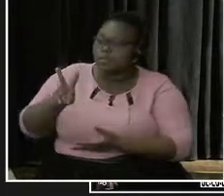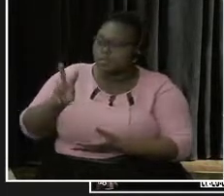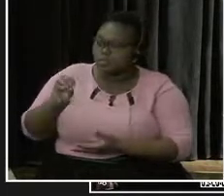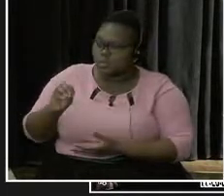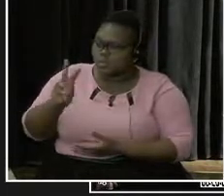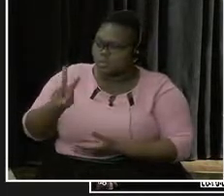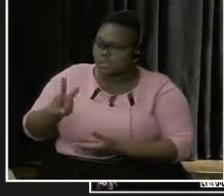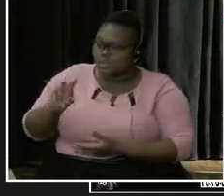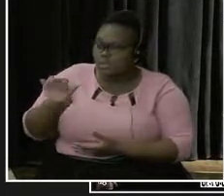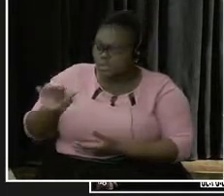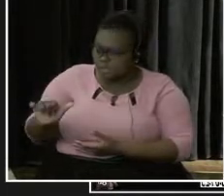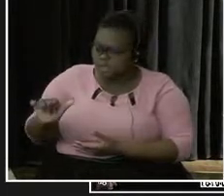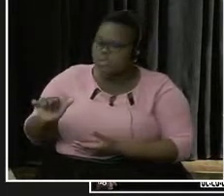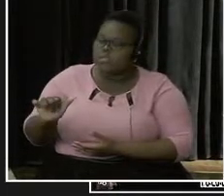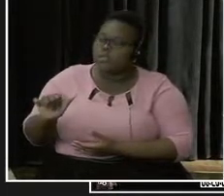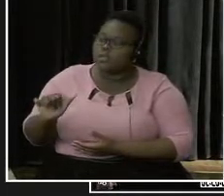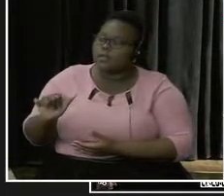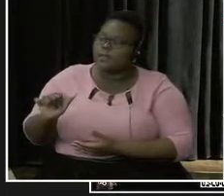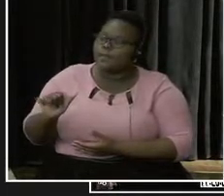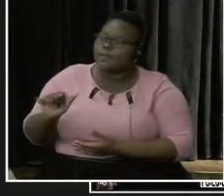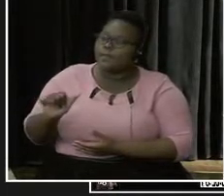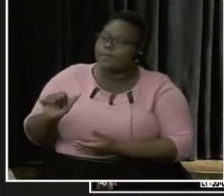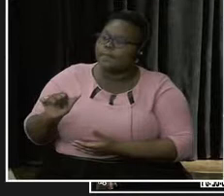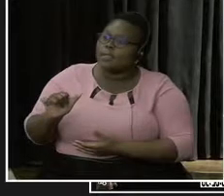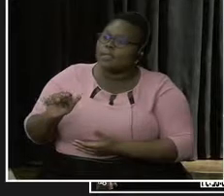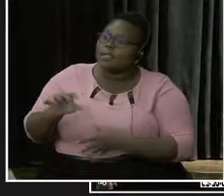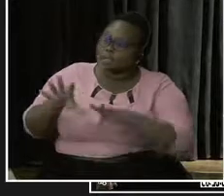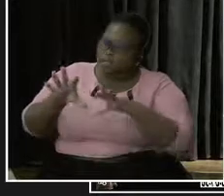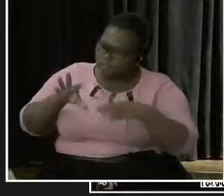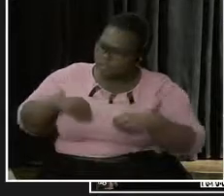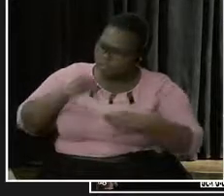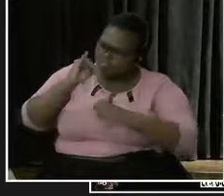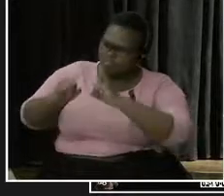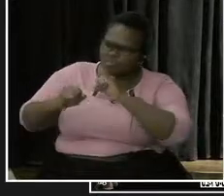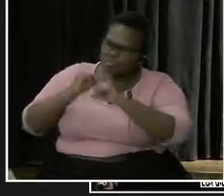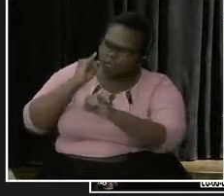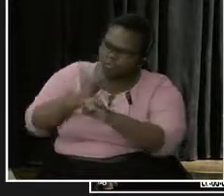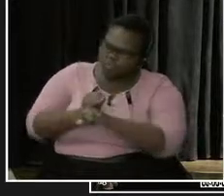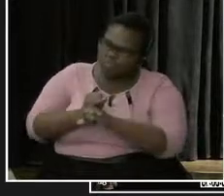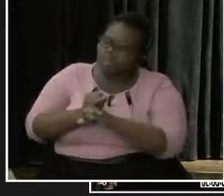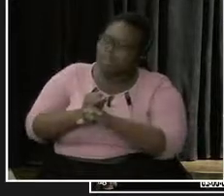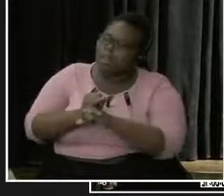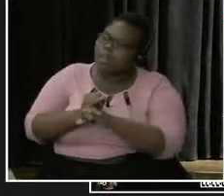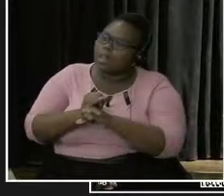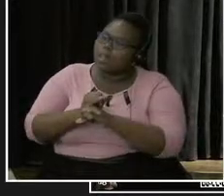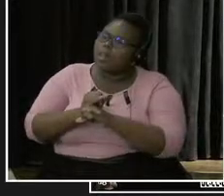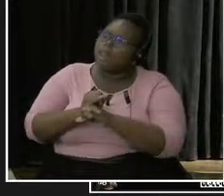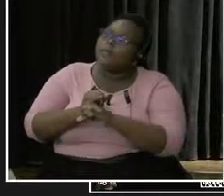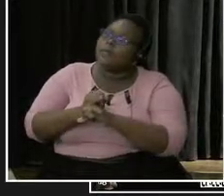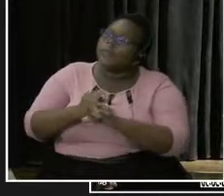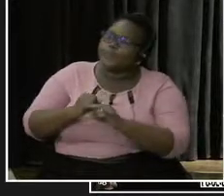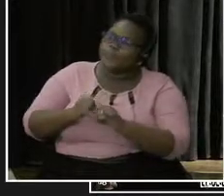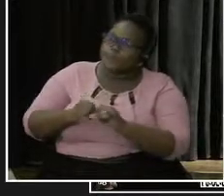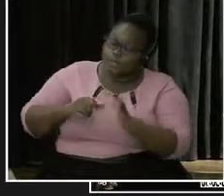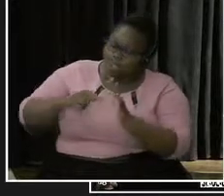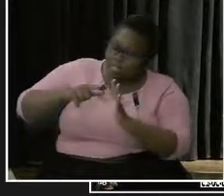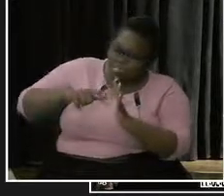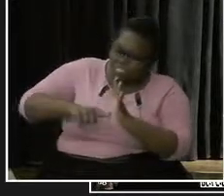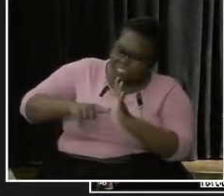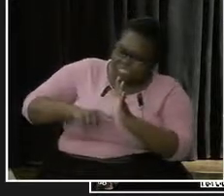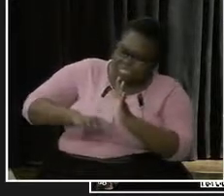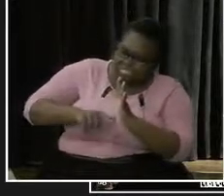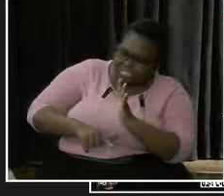international benchmark. On the issue of Durban being rated in the bottom 3 of the world